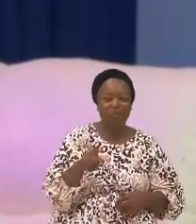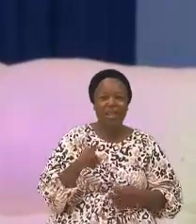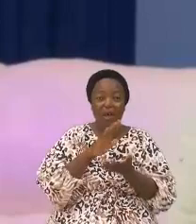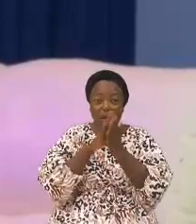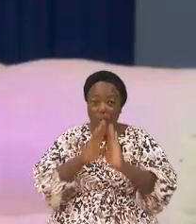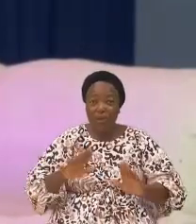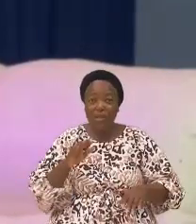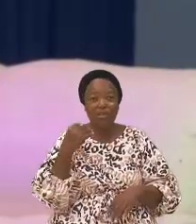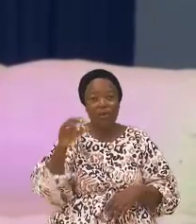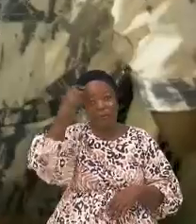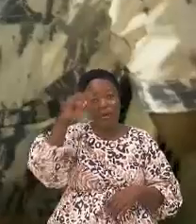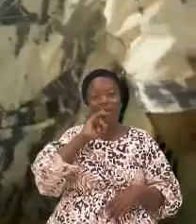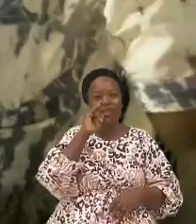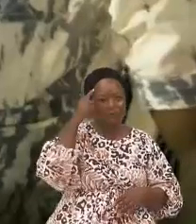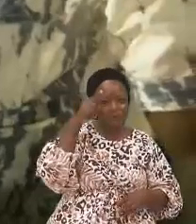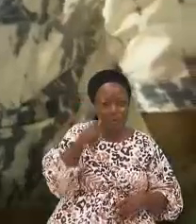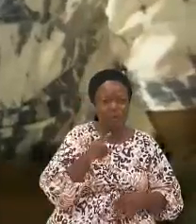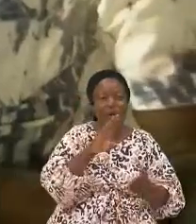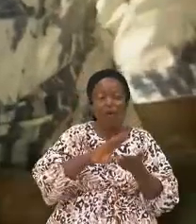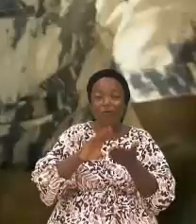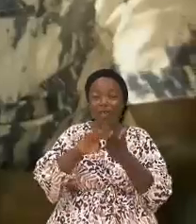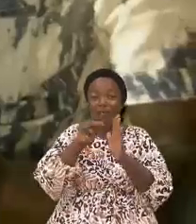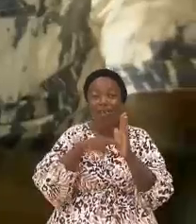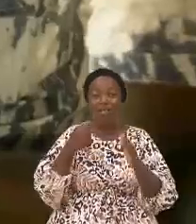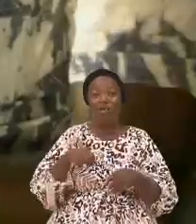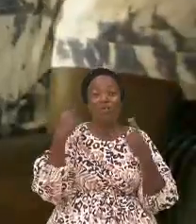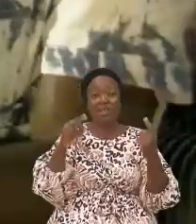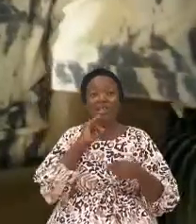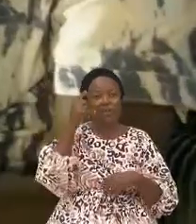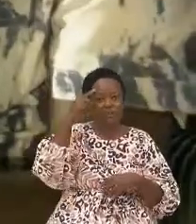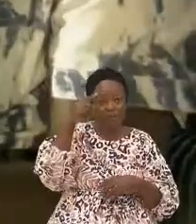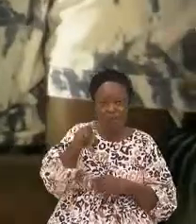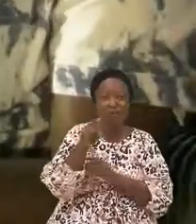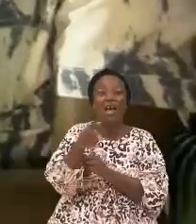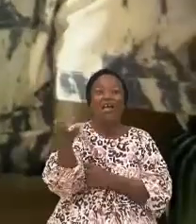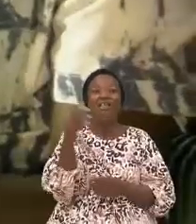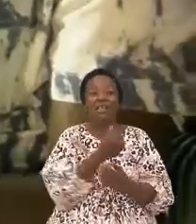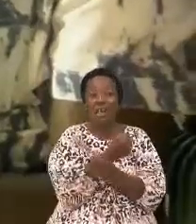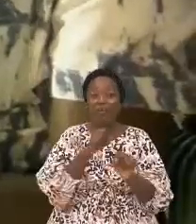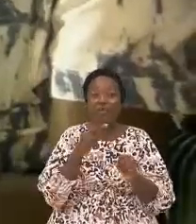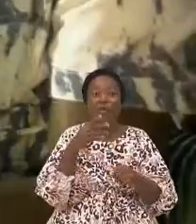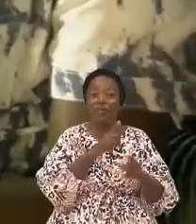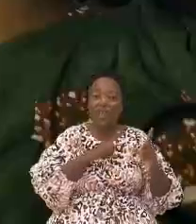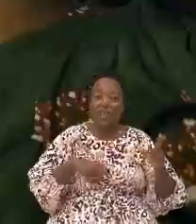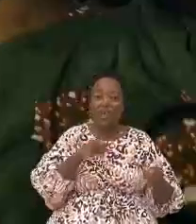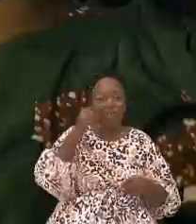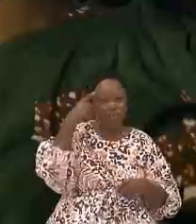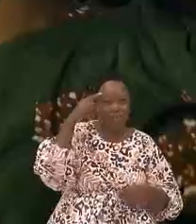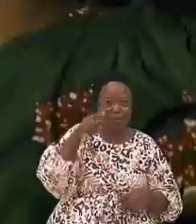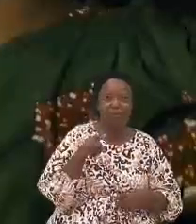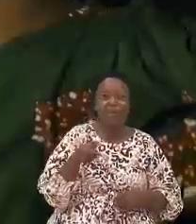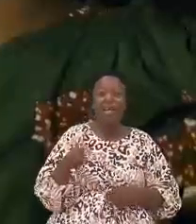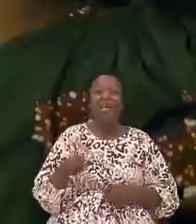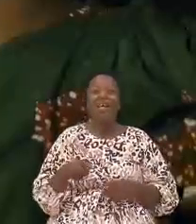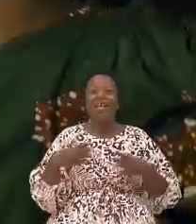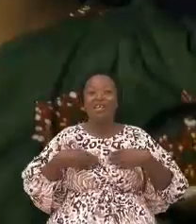is for you. Peace of mind is for you. Forgiveness of sin is for